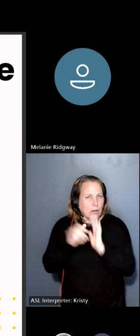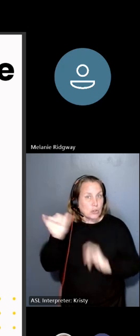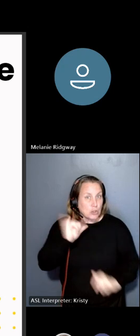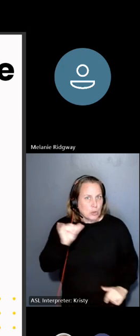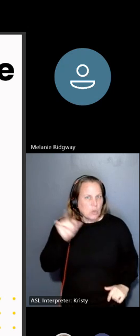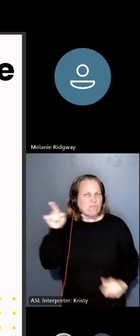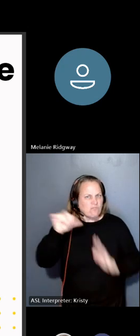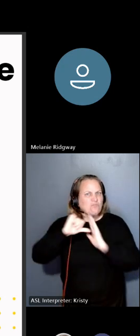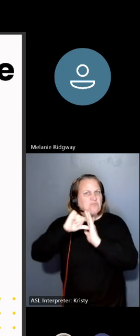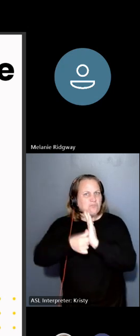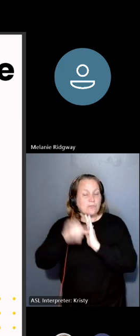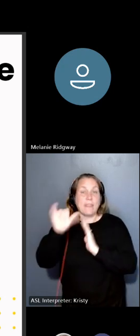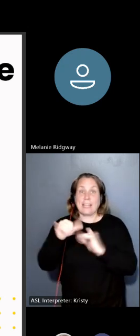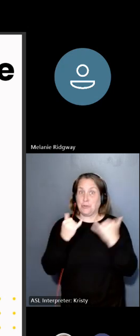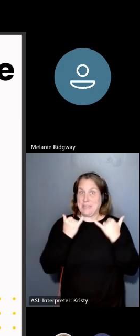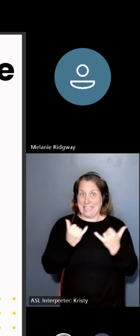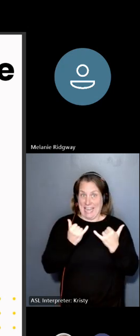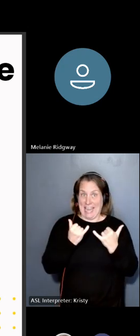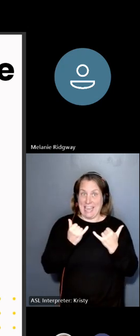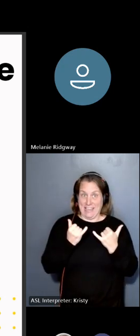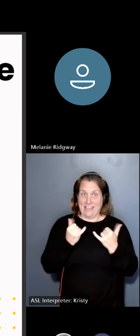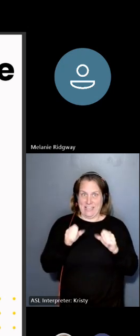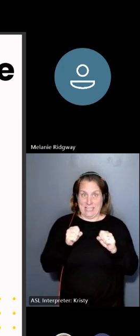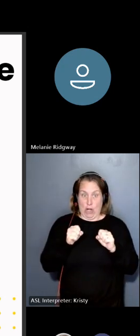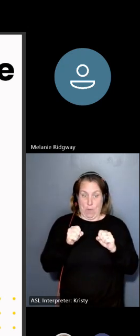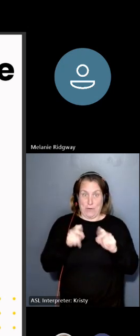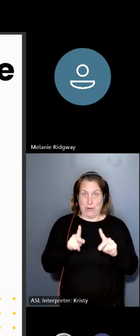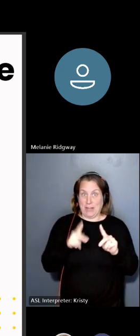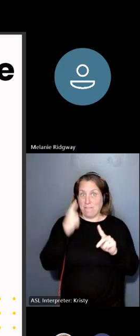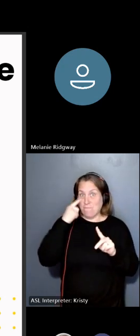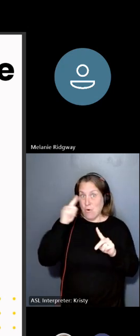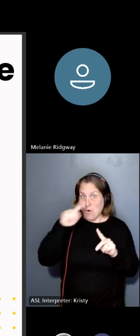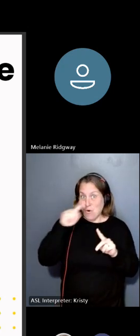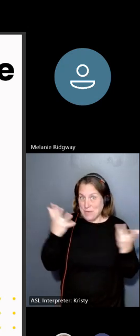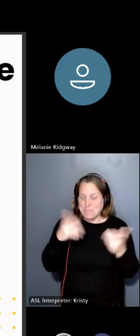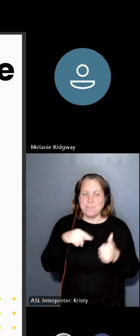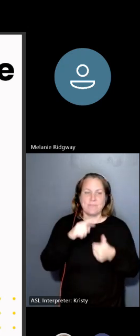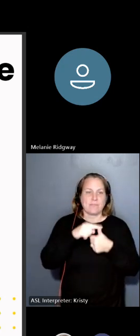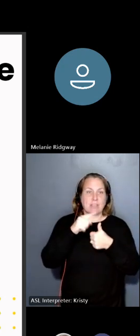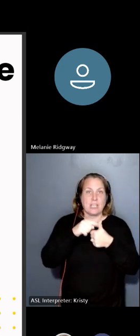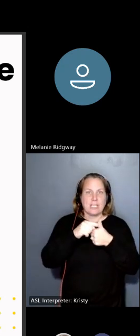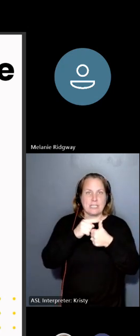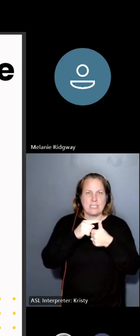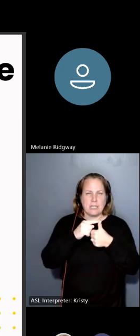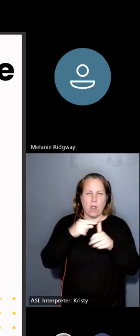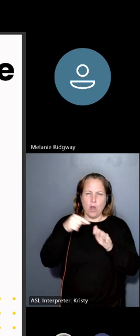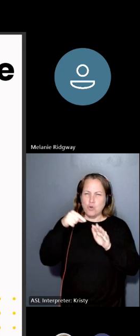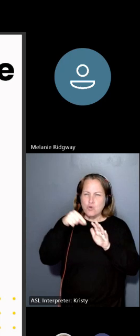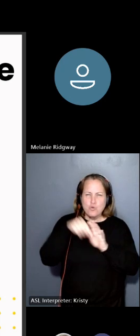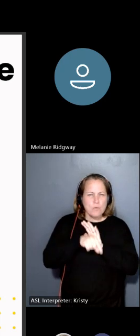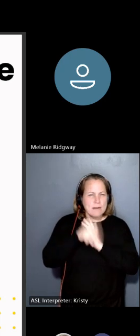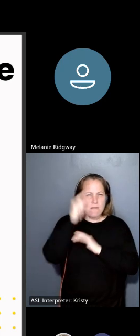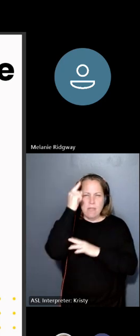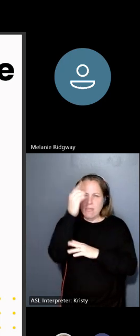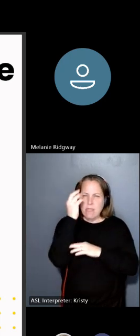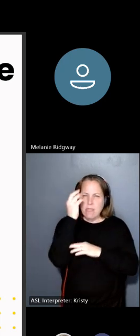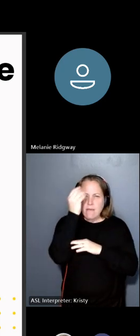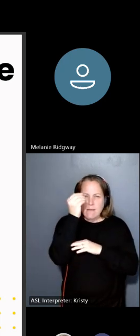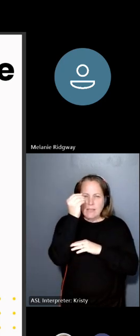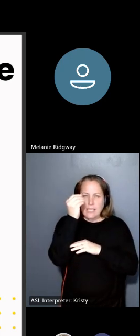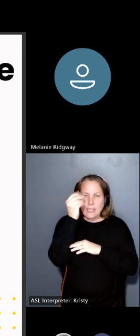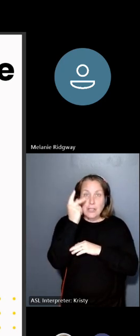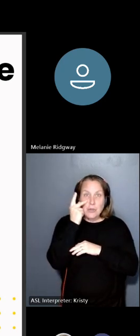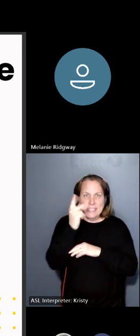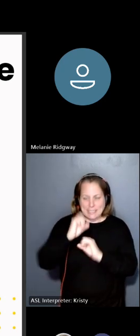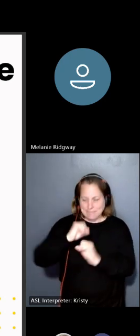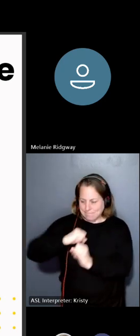to develop critical thinking. We see an image of a white canoe and